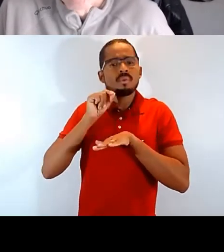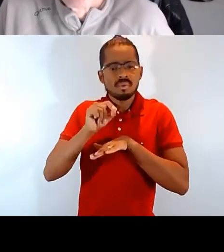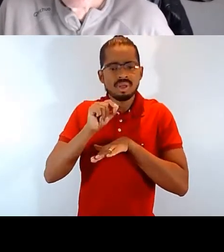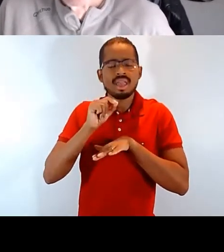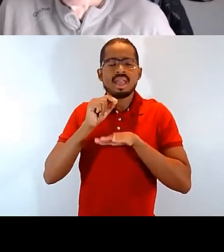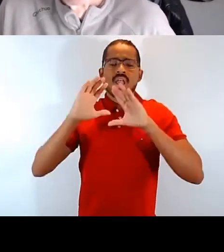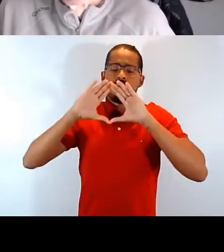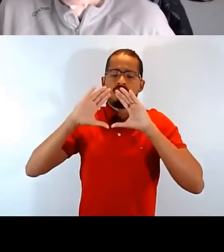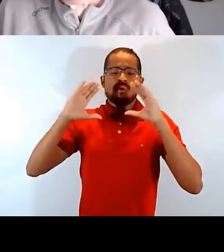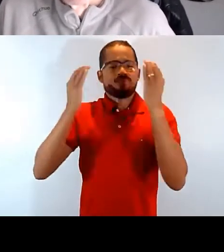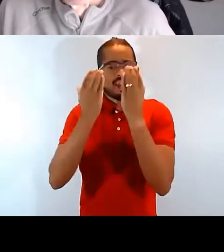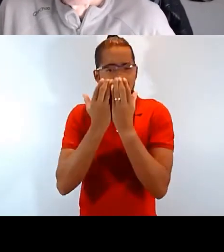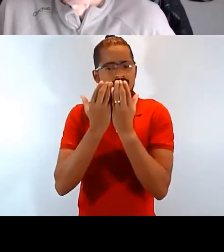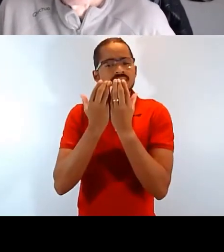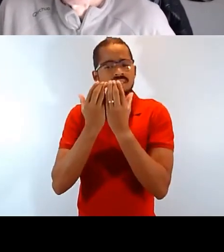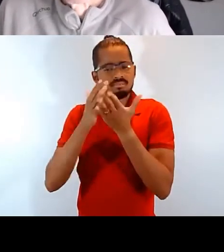ESIT.